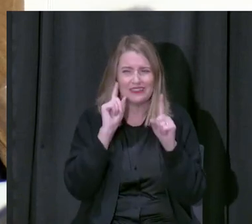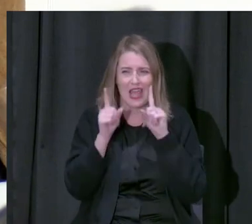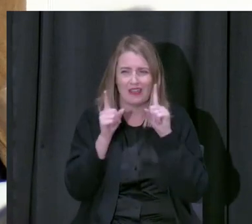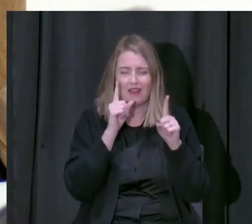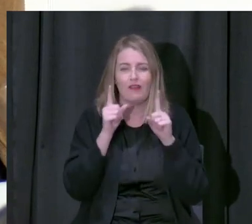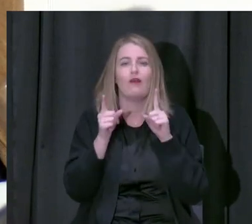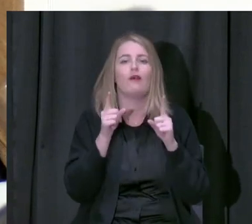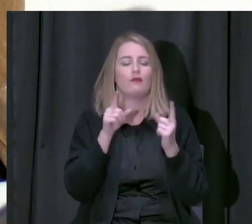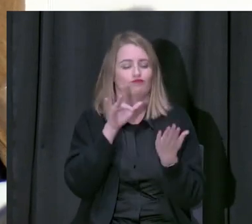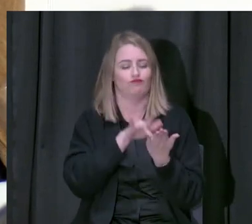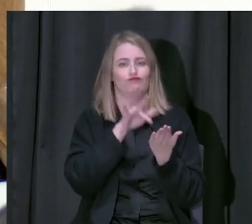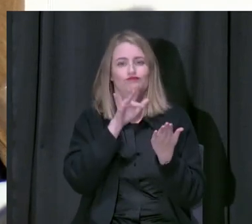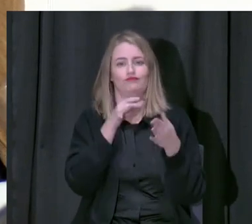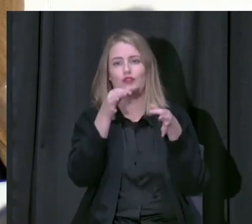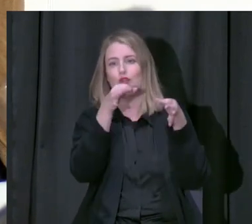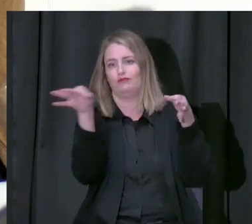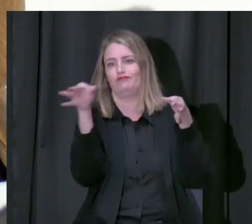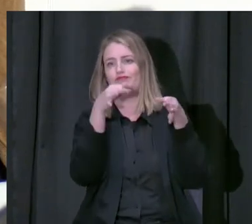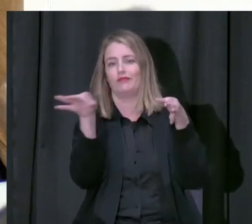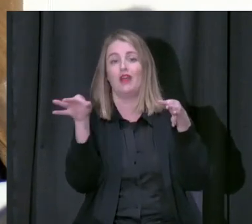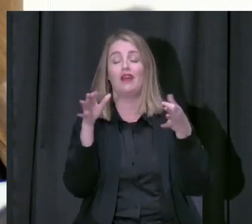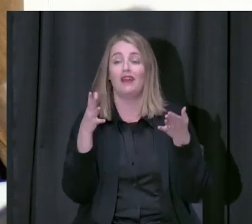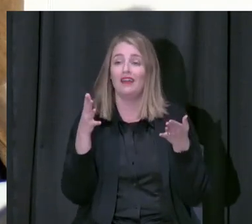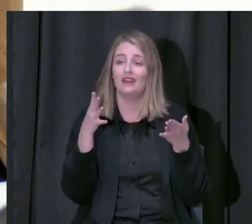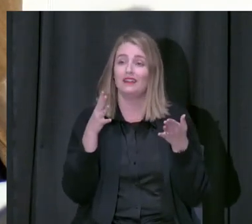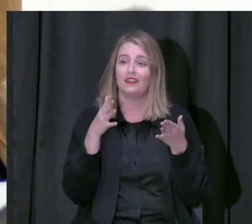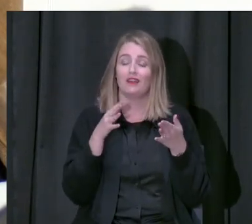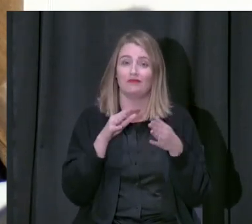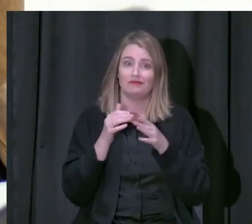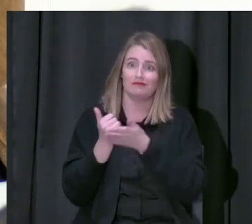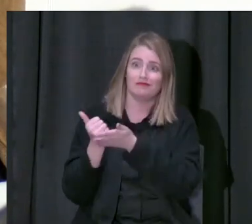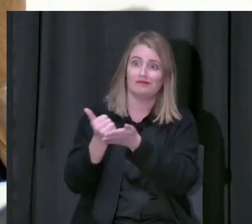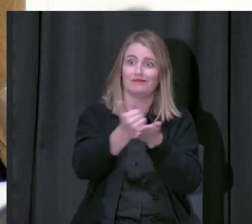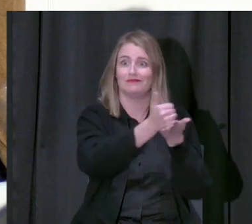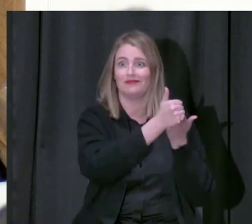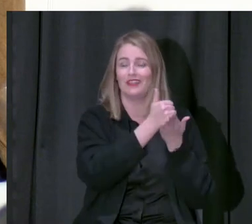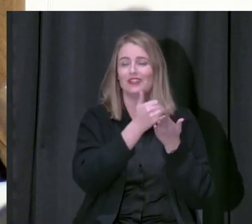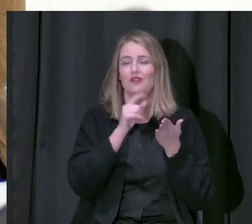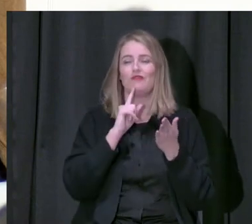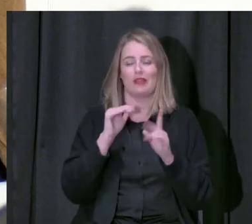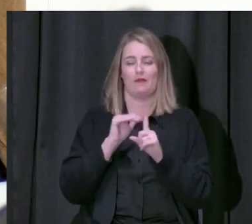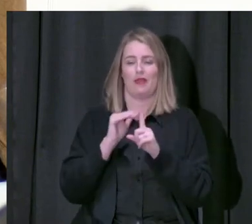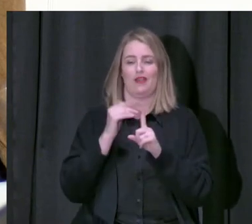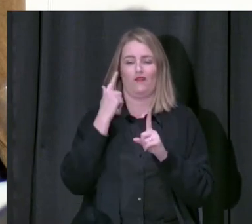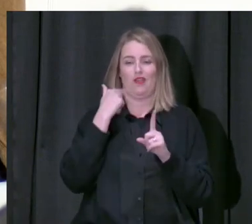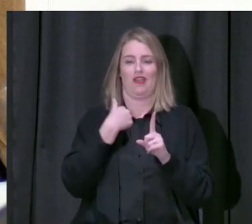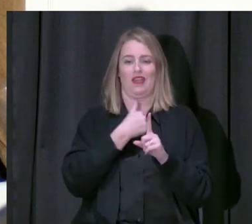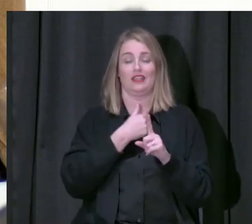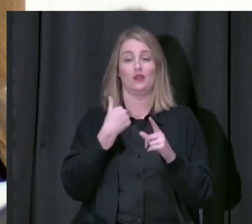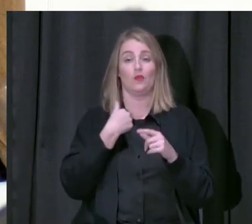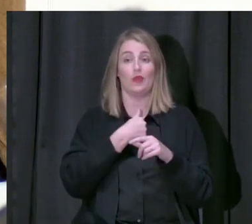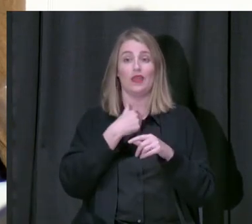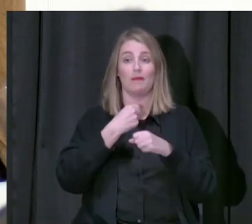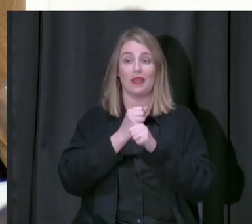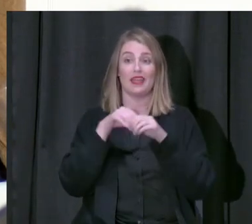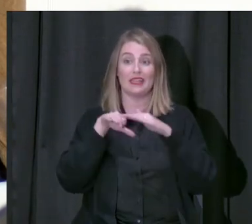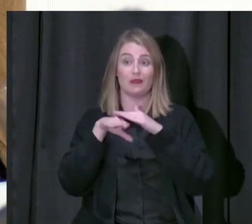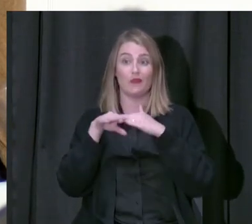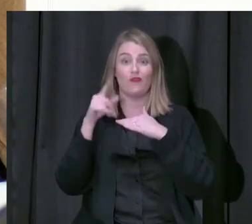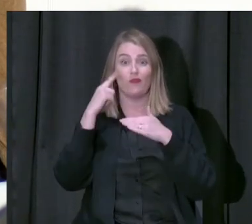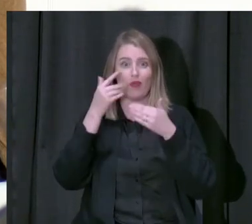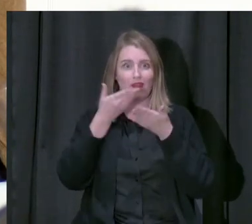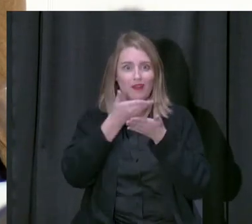effect that build, like all of we, like the reminder for us once again, we are building accessible products for